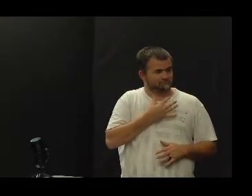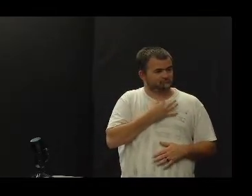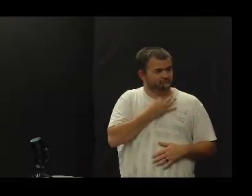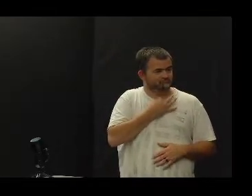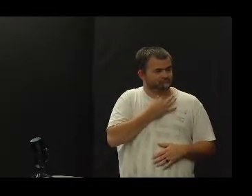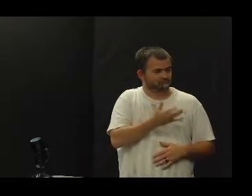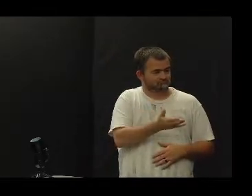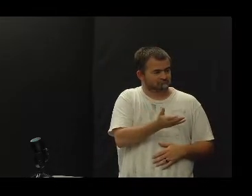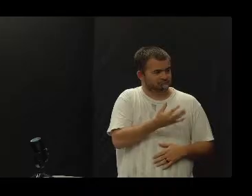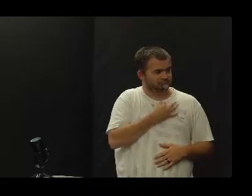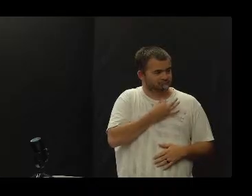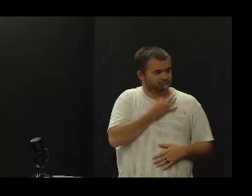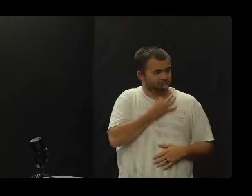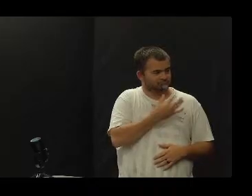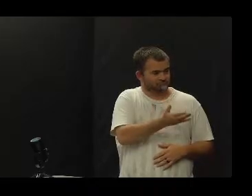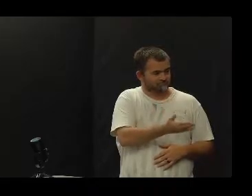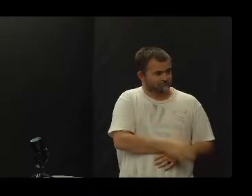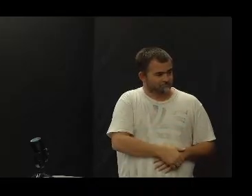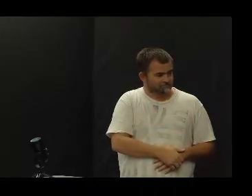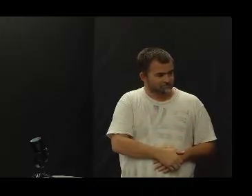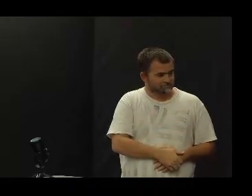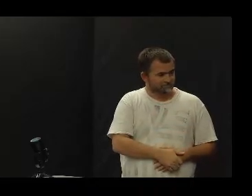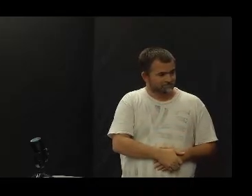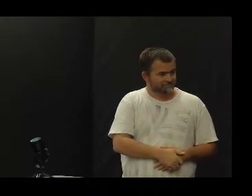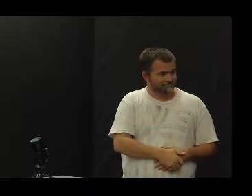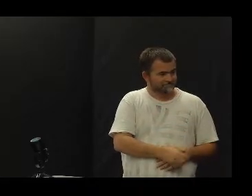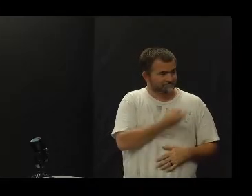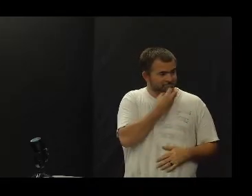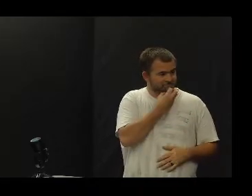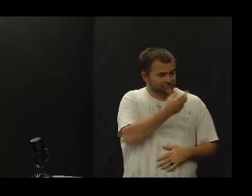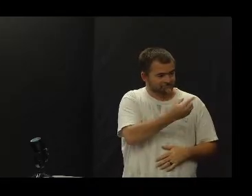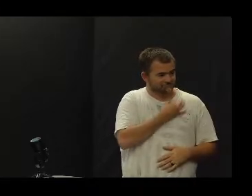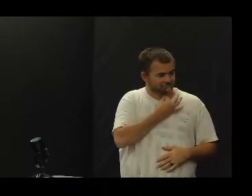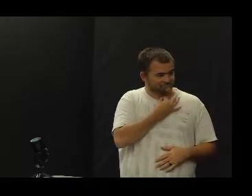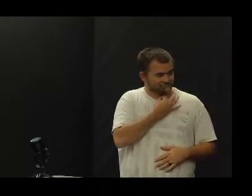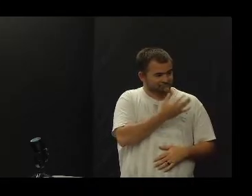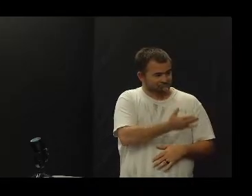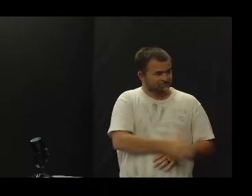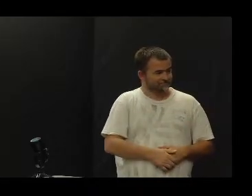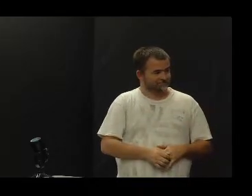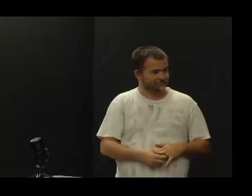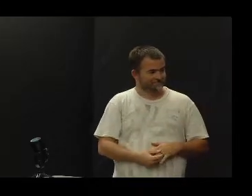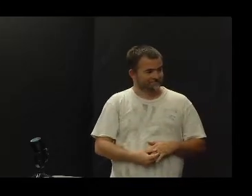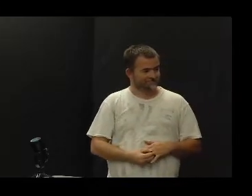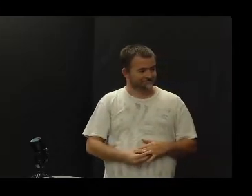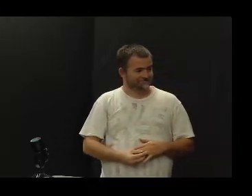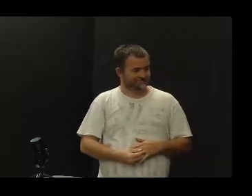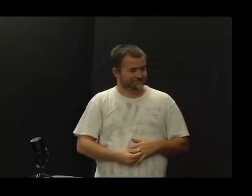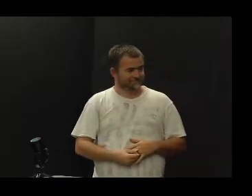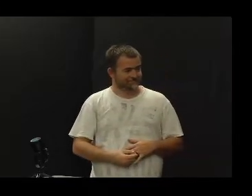it just those here at the school? That's what I'm curious about.